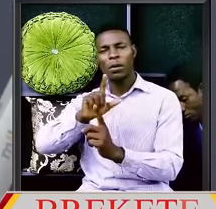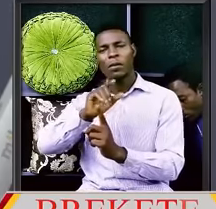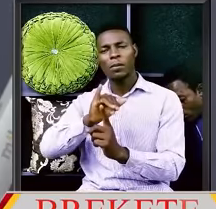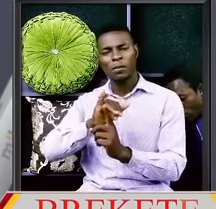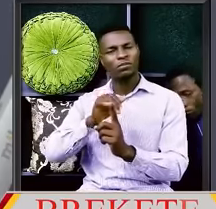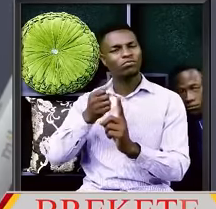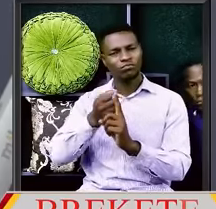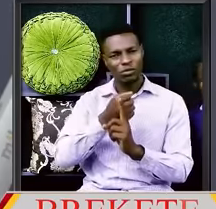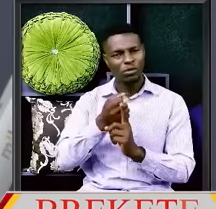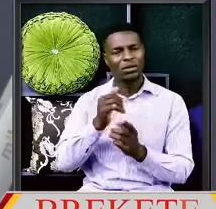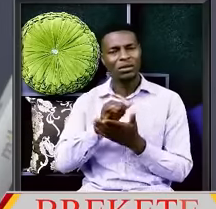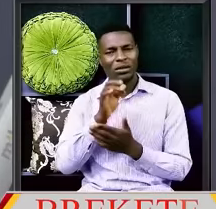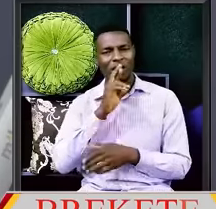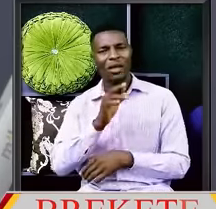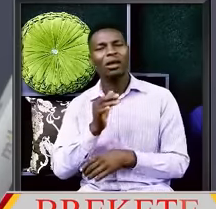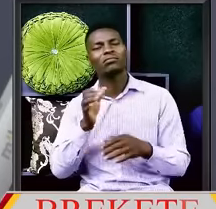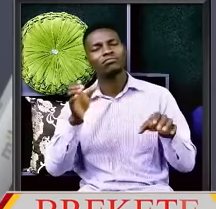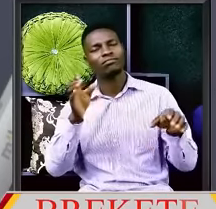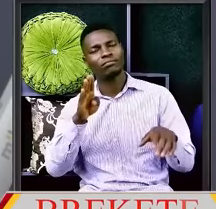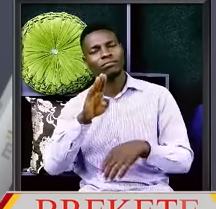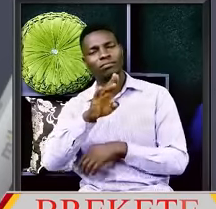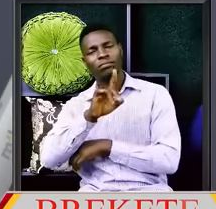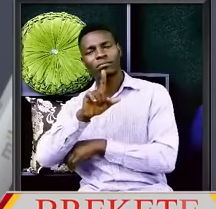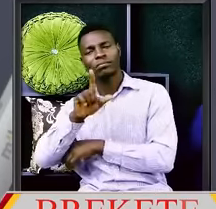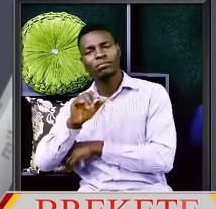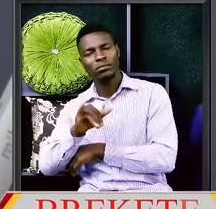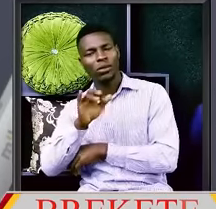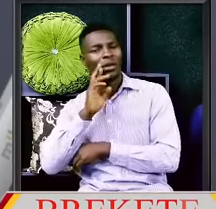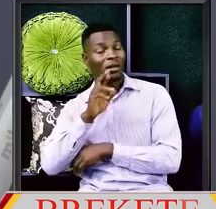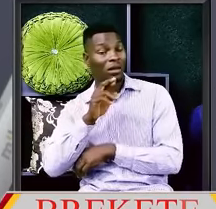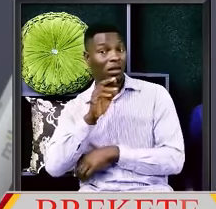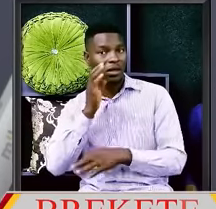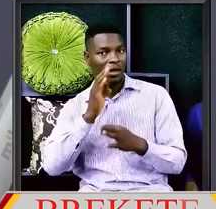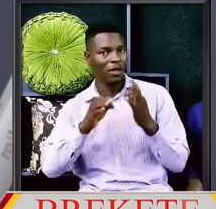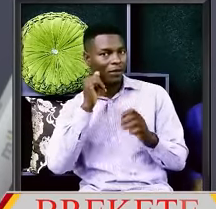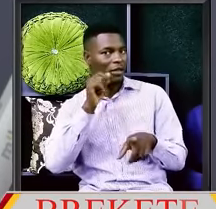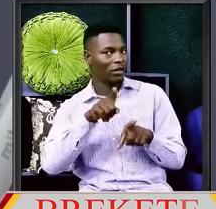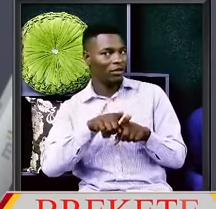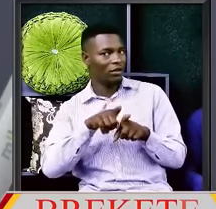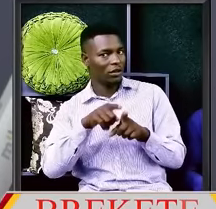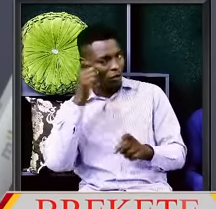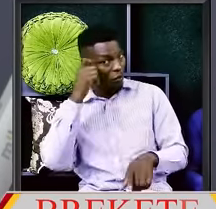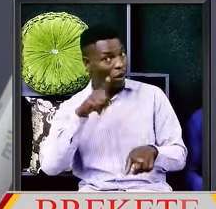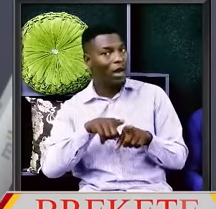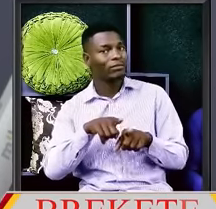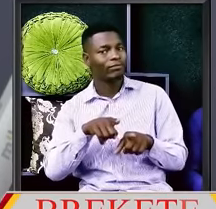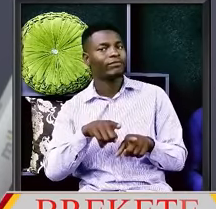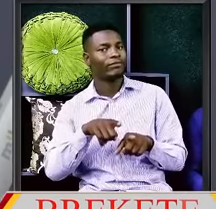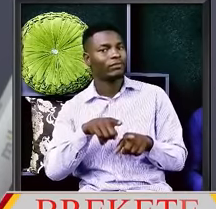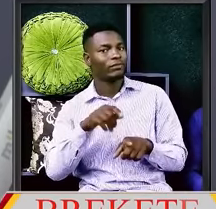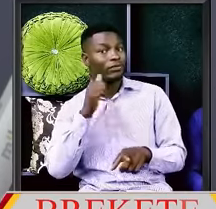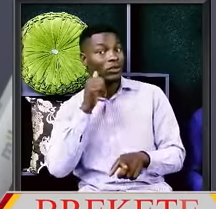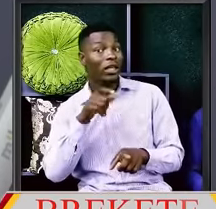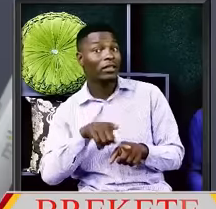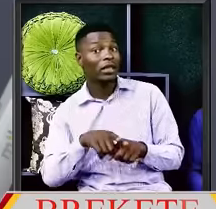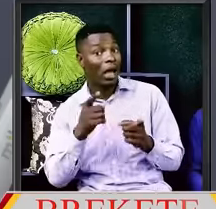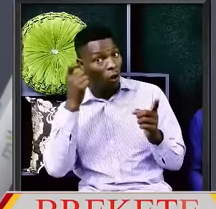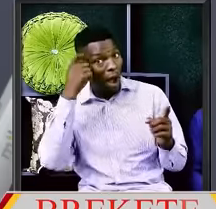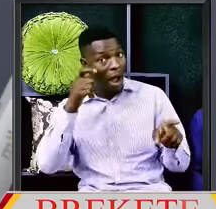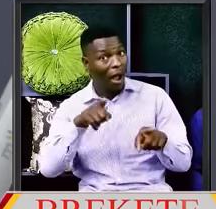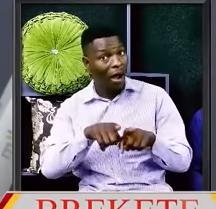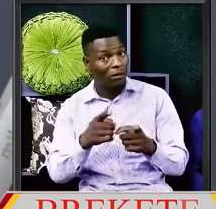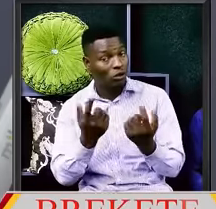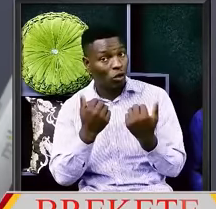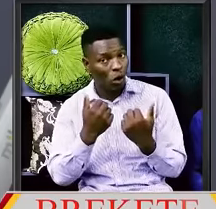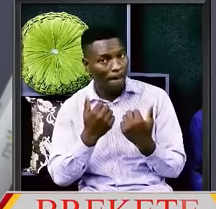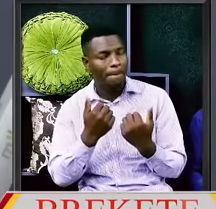say that my sister go even agree, she for come, may she talk her own side of the story, because after